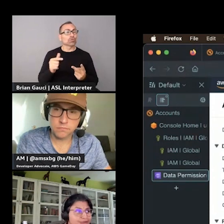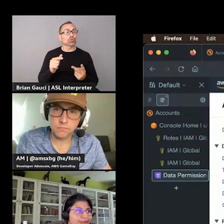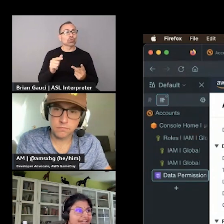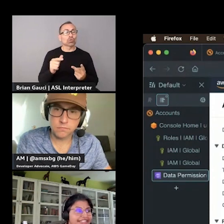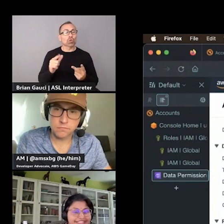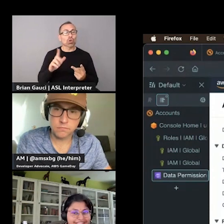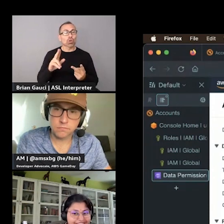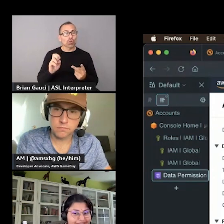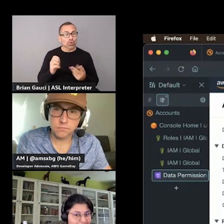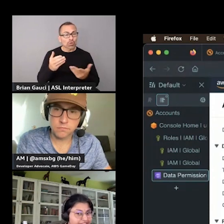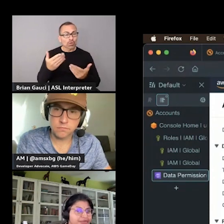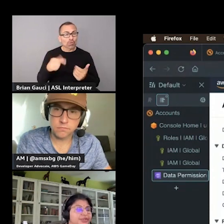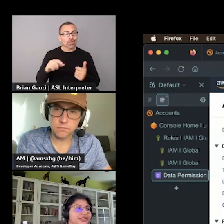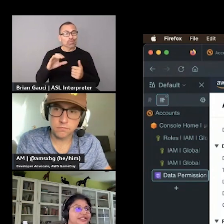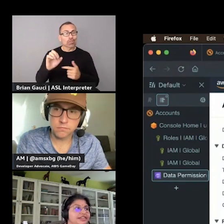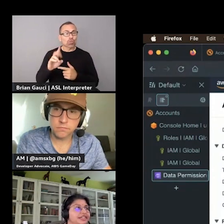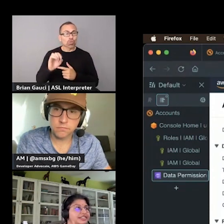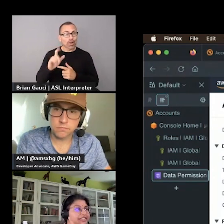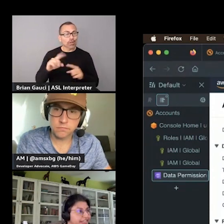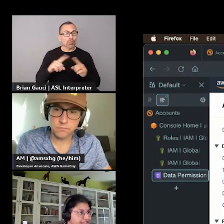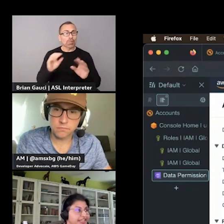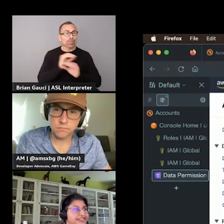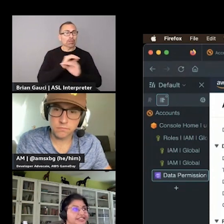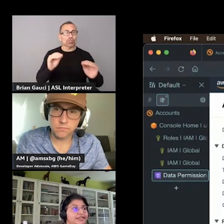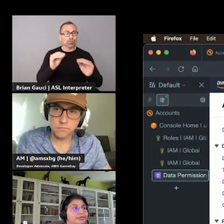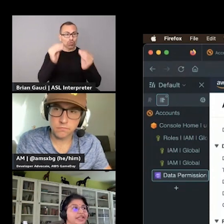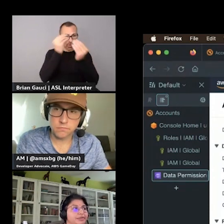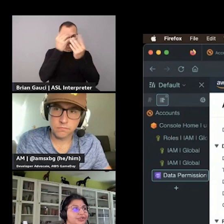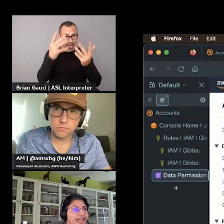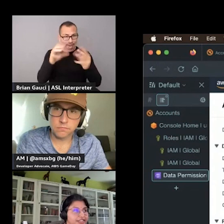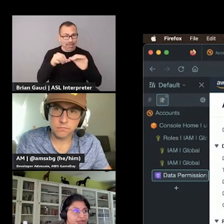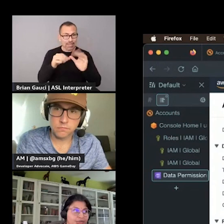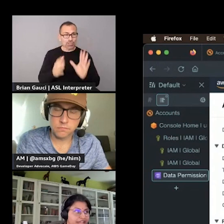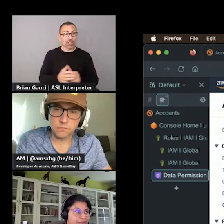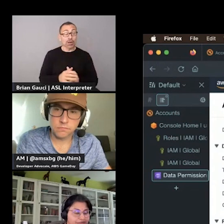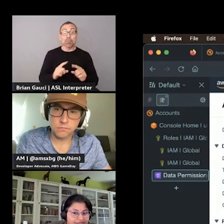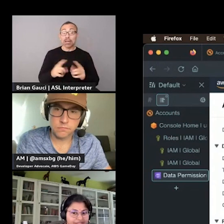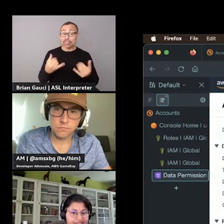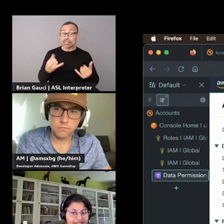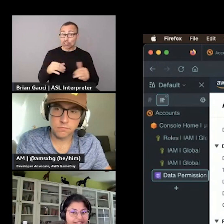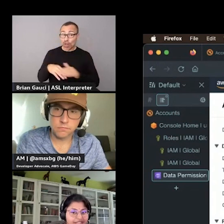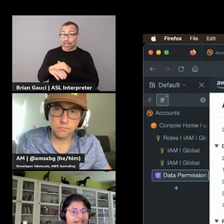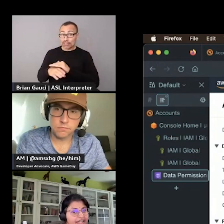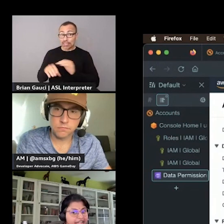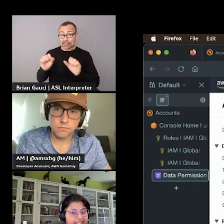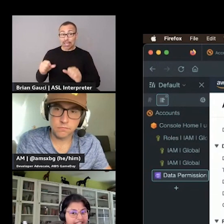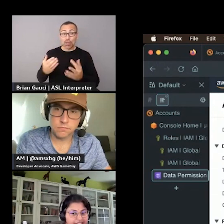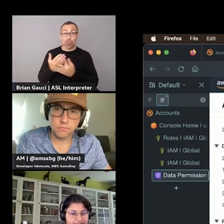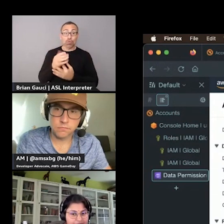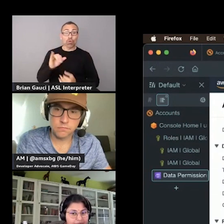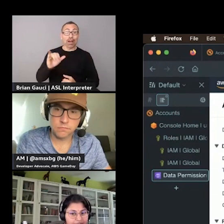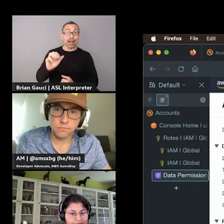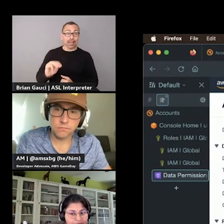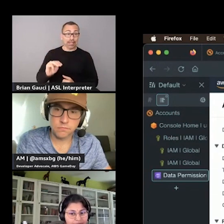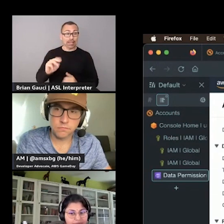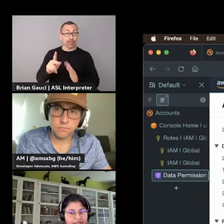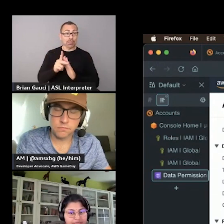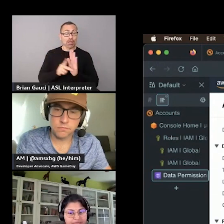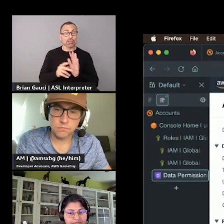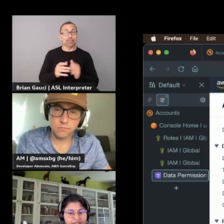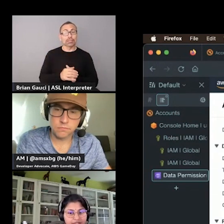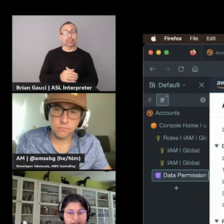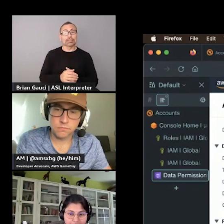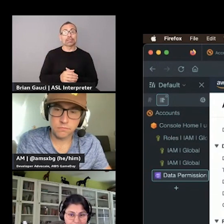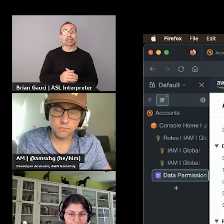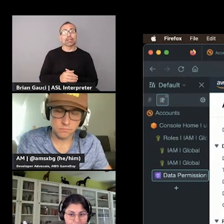but there is no data engineer. So that's the beauty. The data engineer is still be able to access through IAM policies, and data analyst is going to go through the